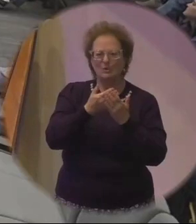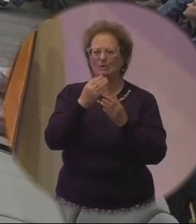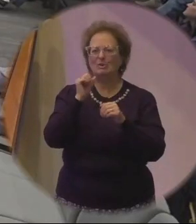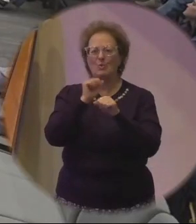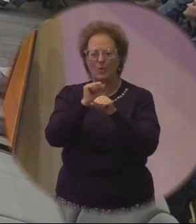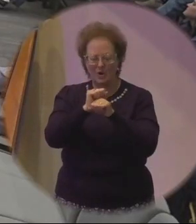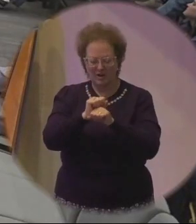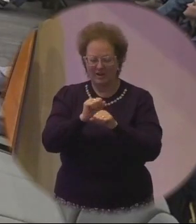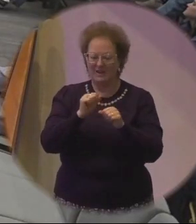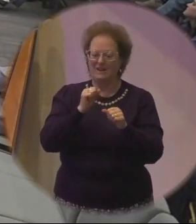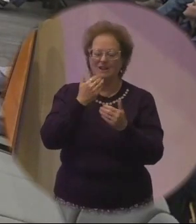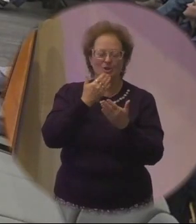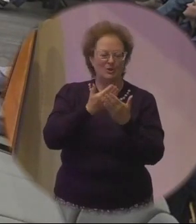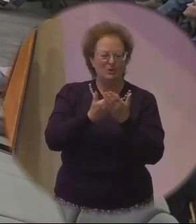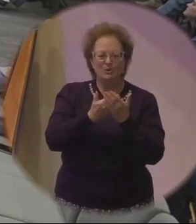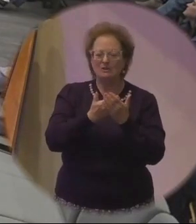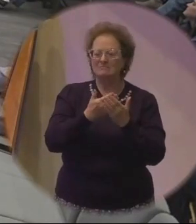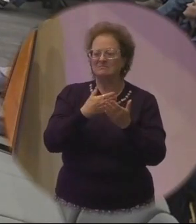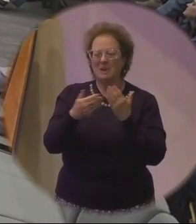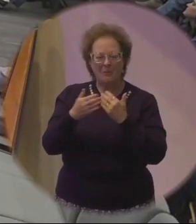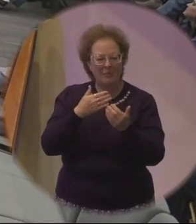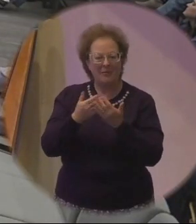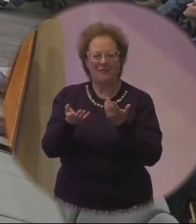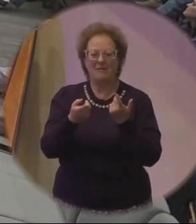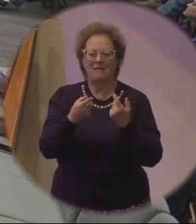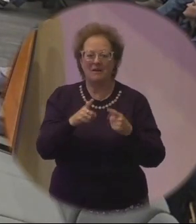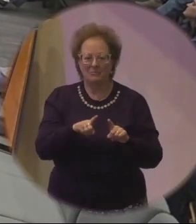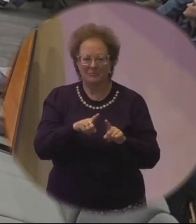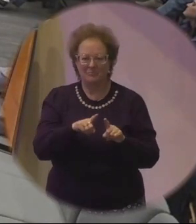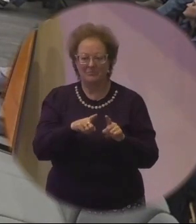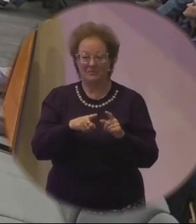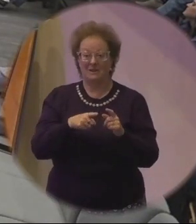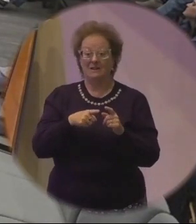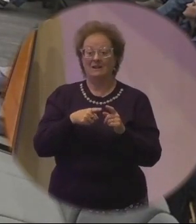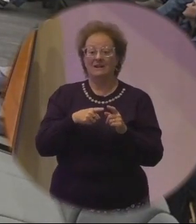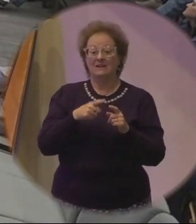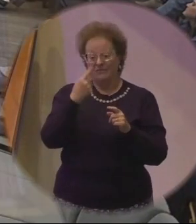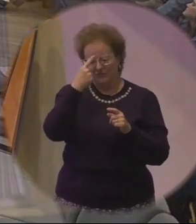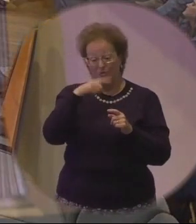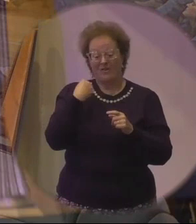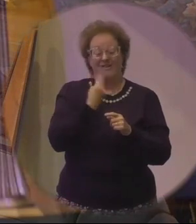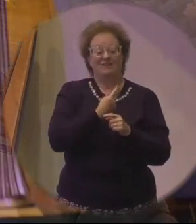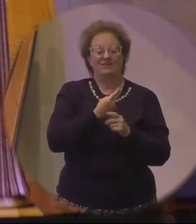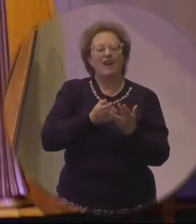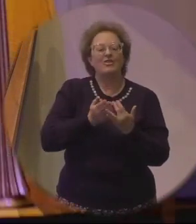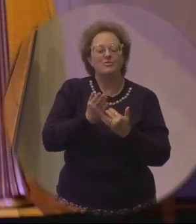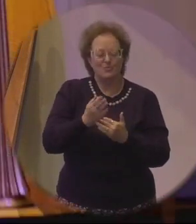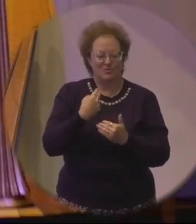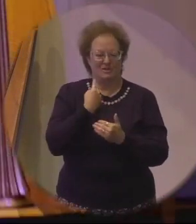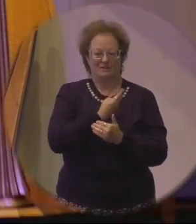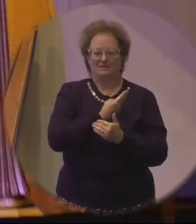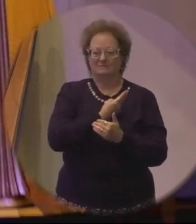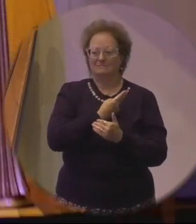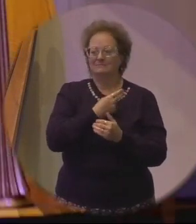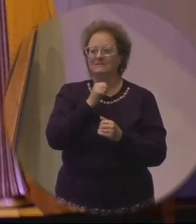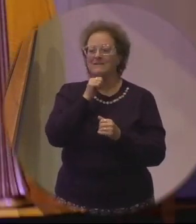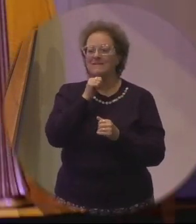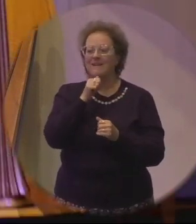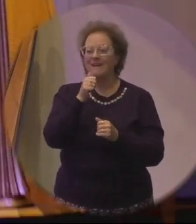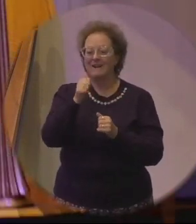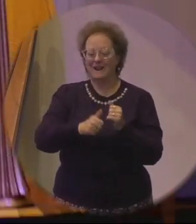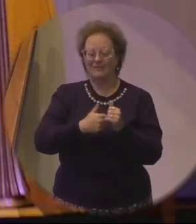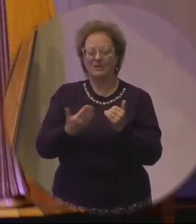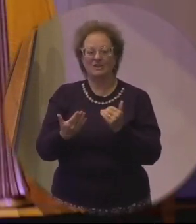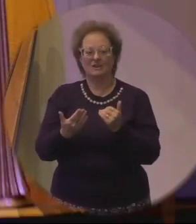can work good in all circumstances, not only for us, but through us for others too. Not everything in life